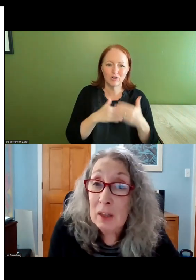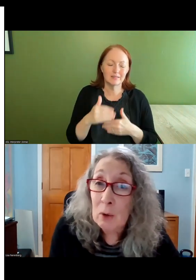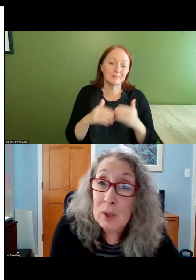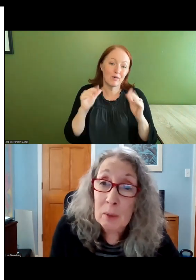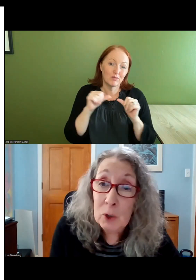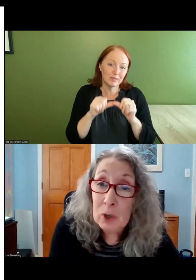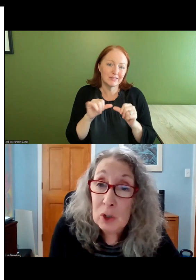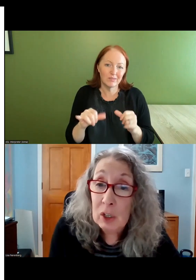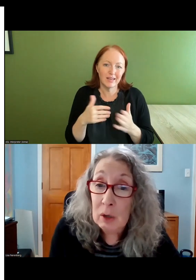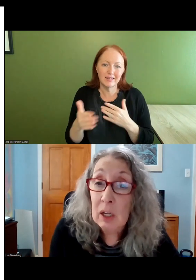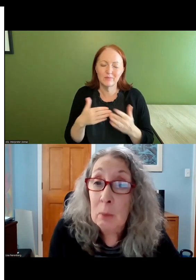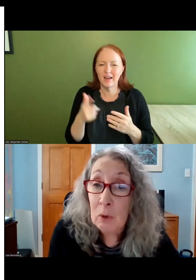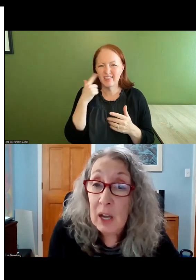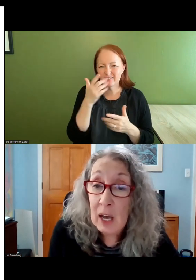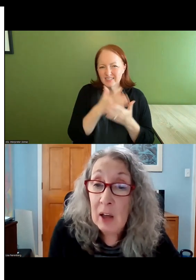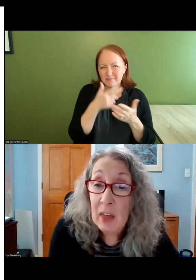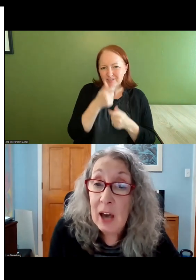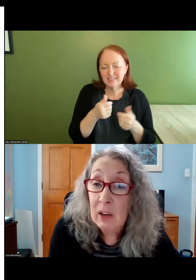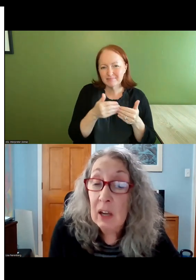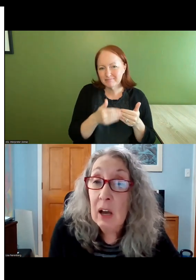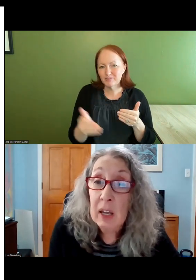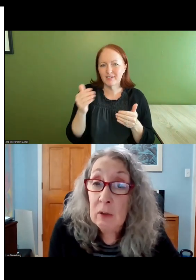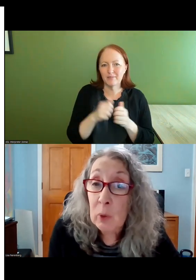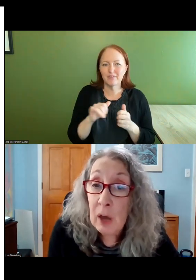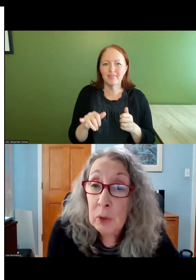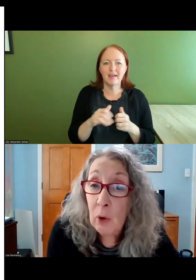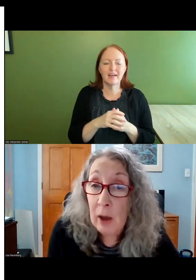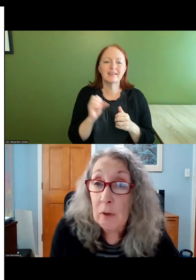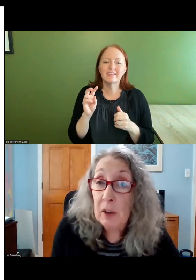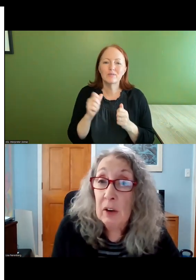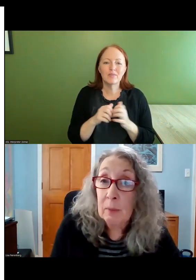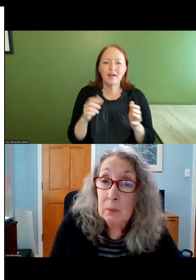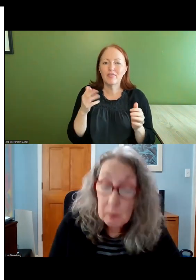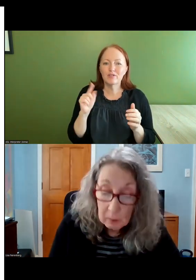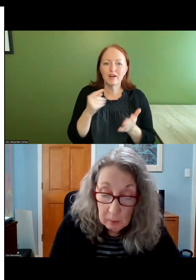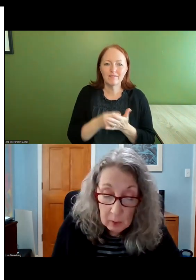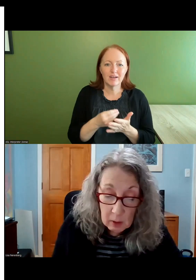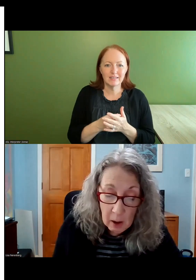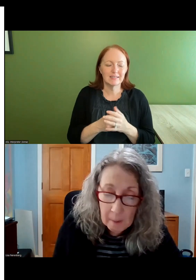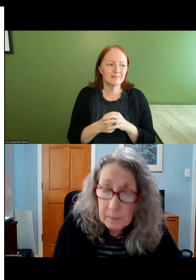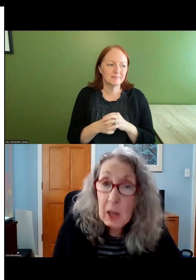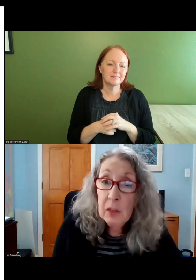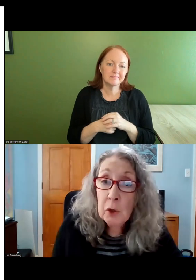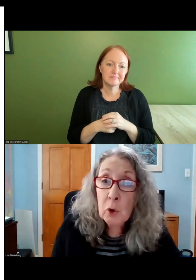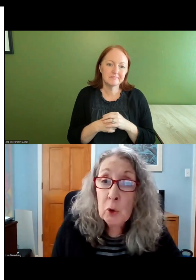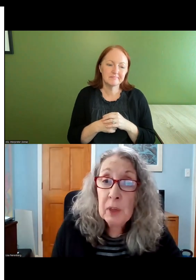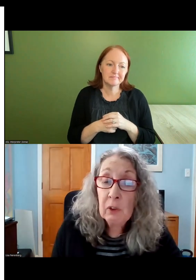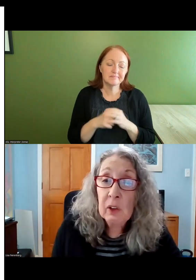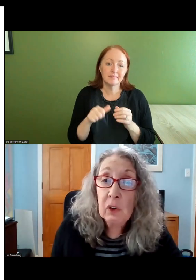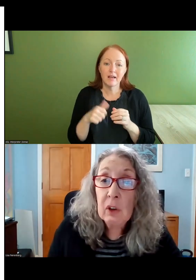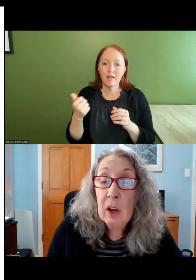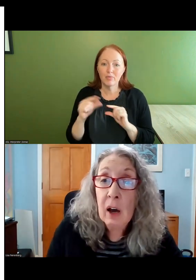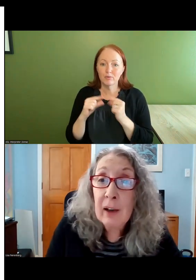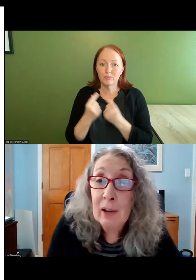I think that there was some interest in moving ahead on that, even without the grant funding. The other group